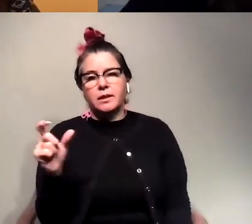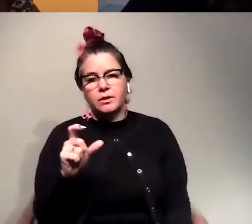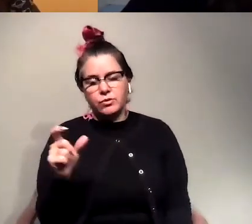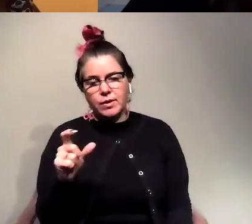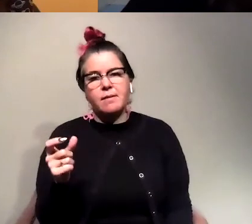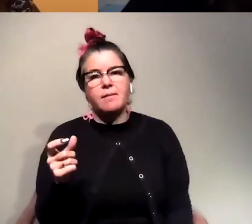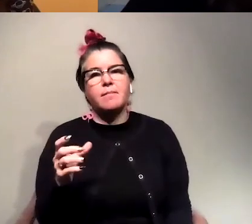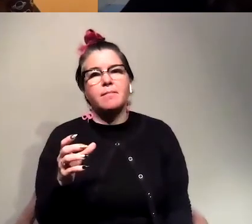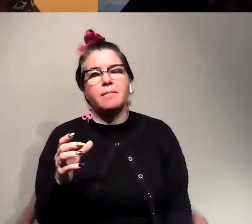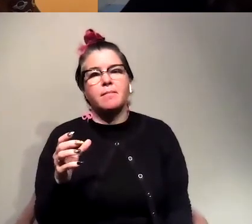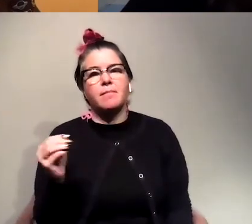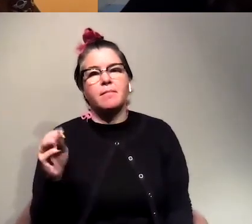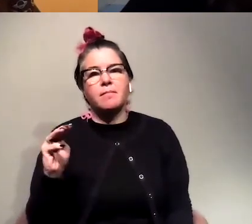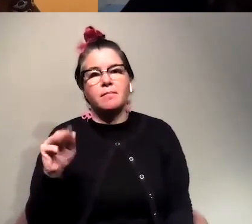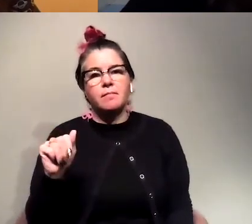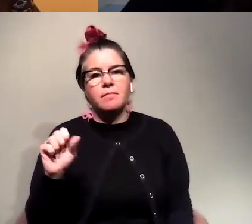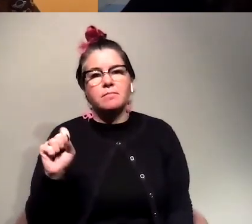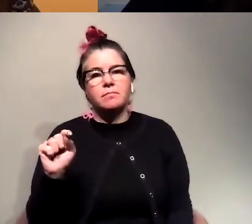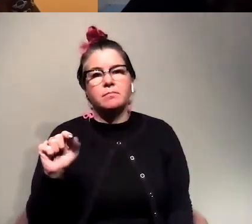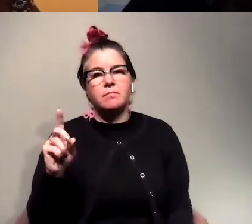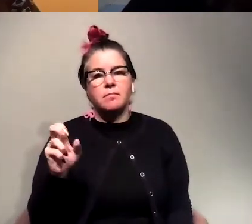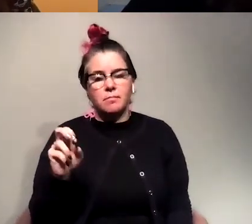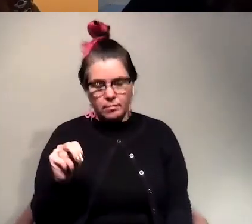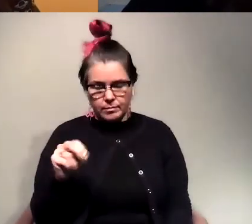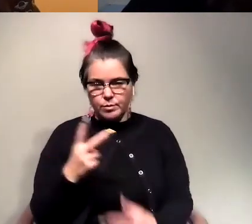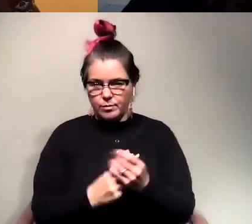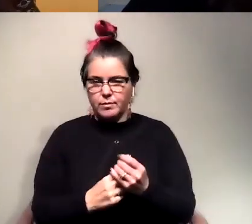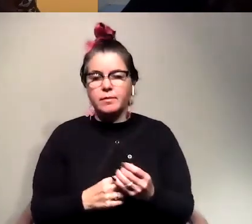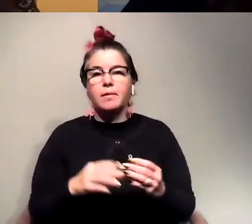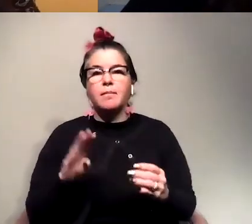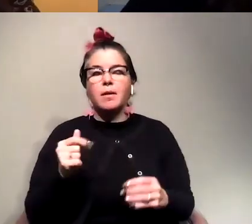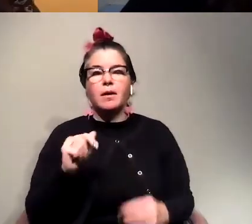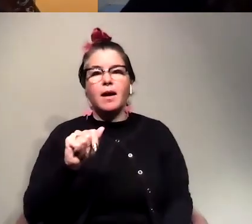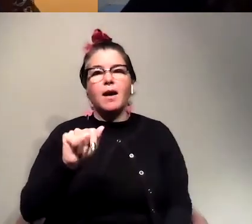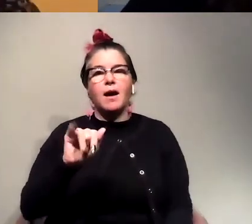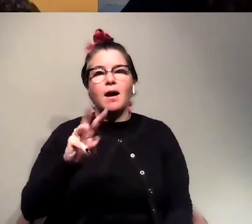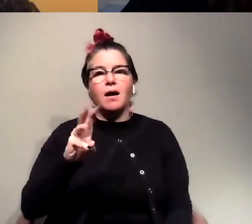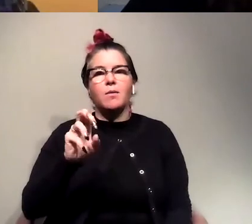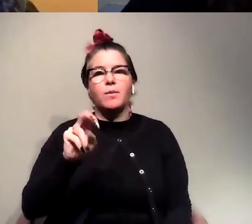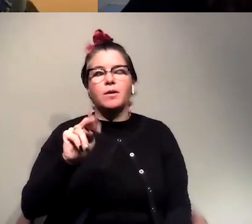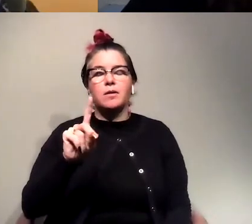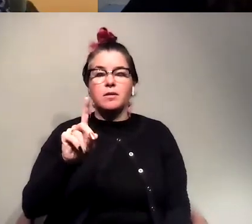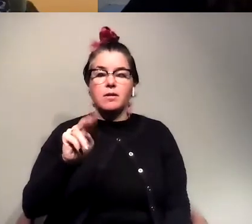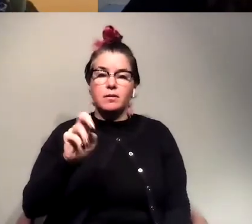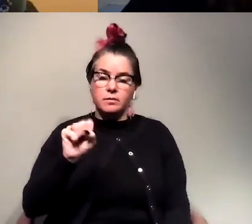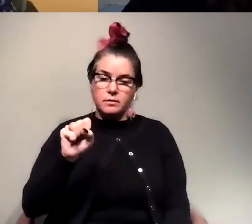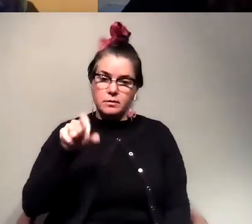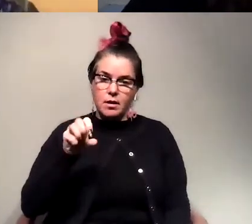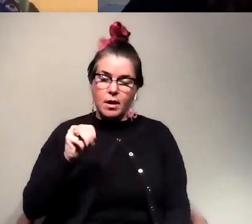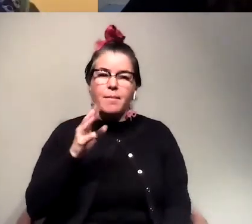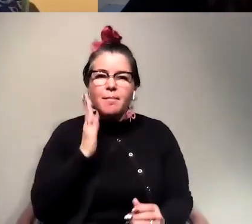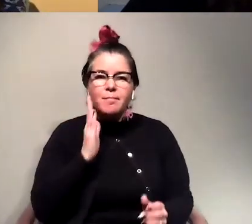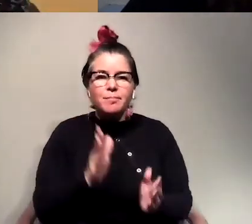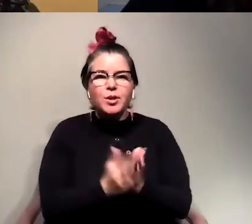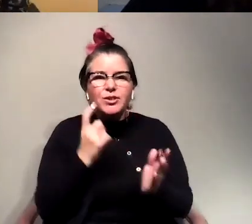and Mastodon as well. You can find me there. My blog is aiweirdness.com, and my book, which just fell on the